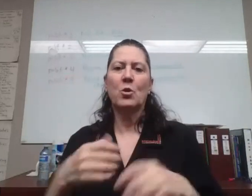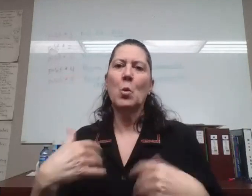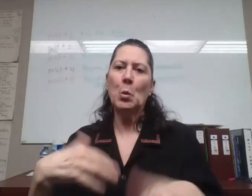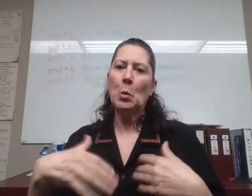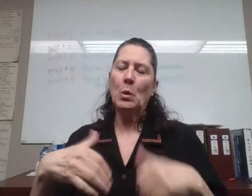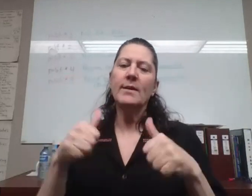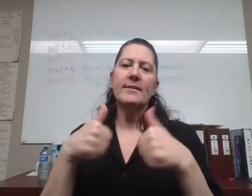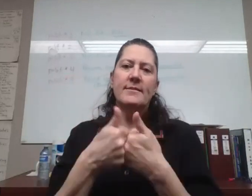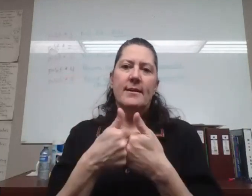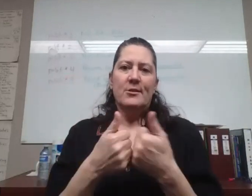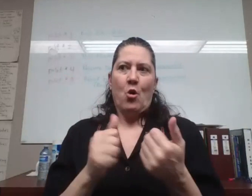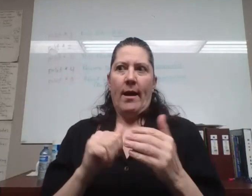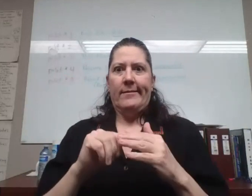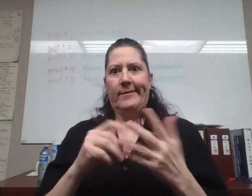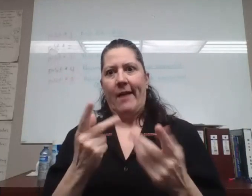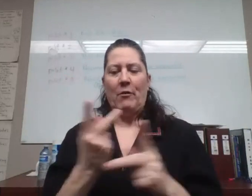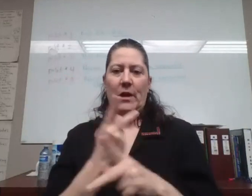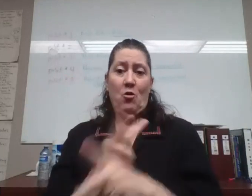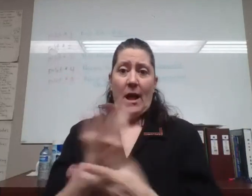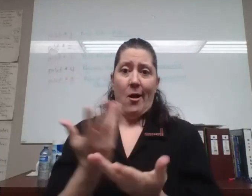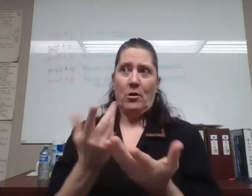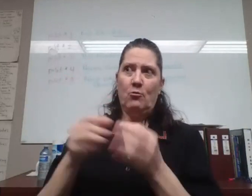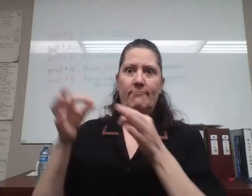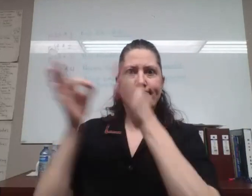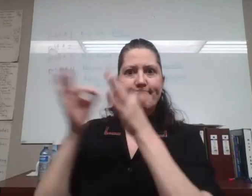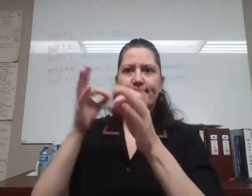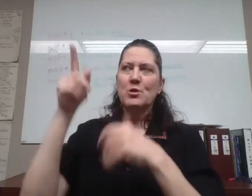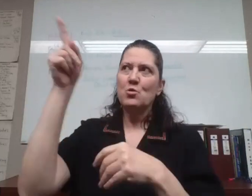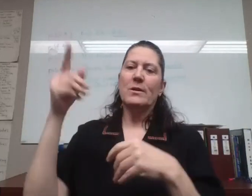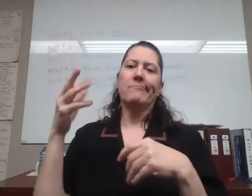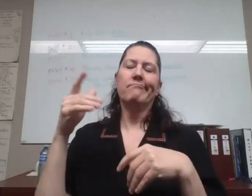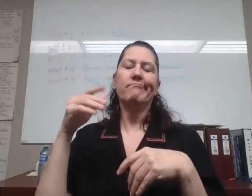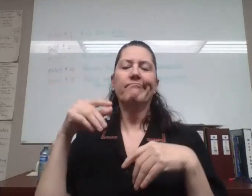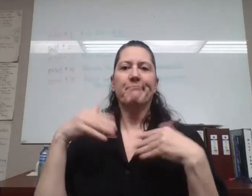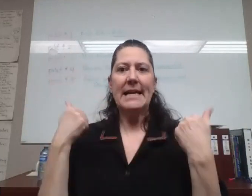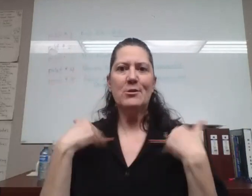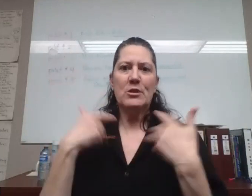meet our culture needs, our language needs. And it's very challenging for us